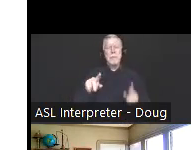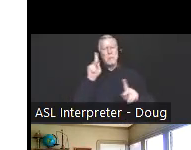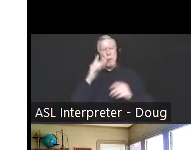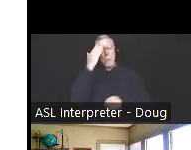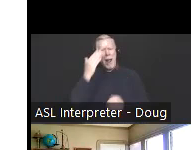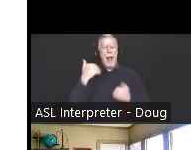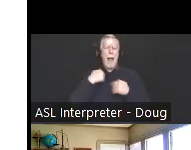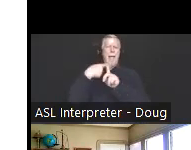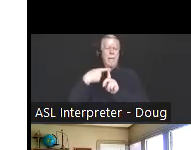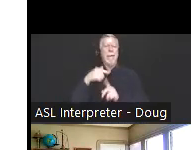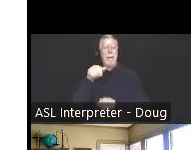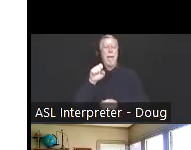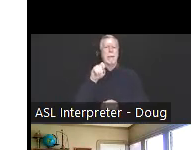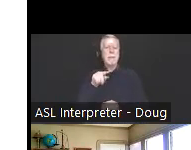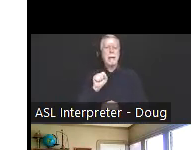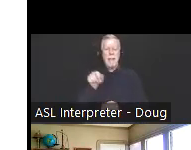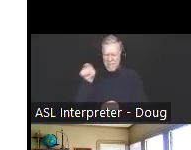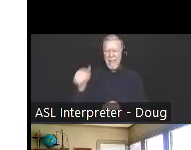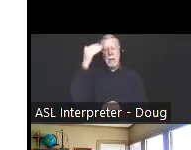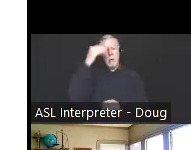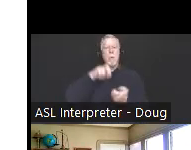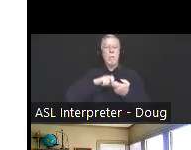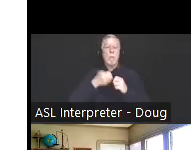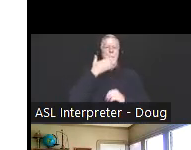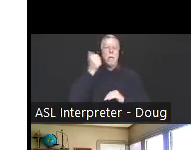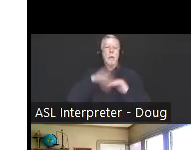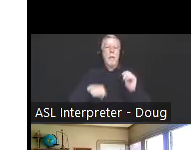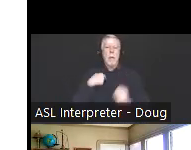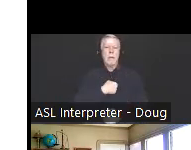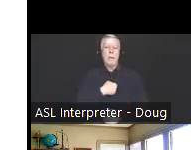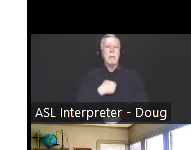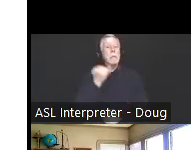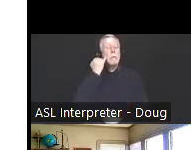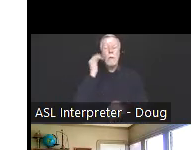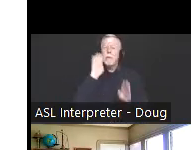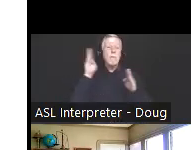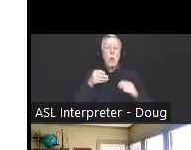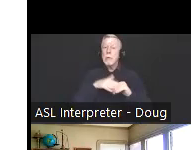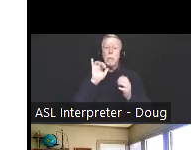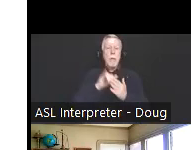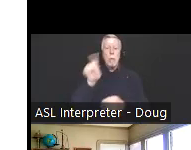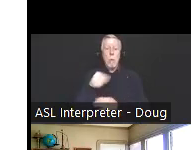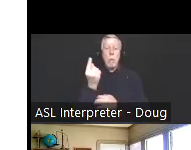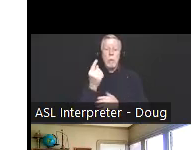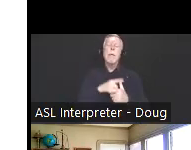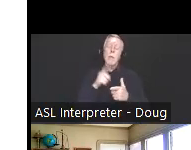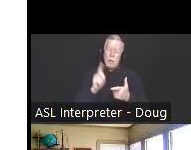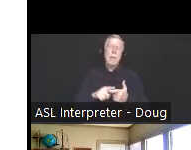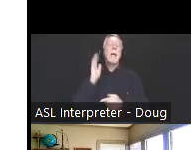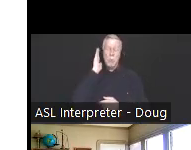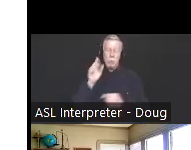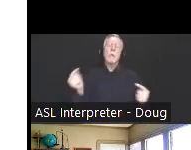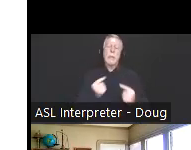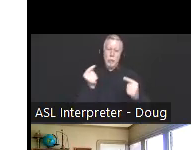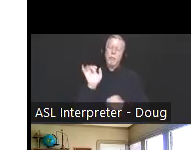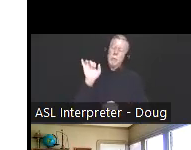better than we do what the problems are. And if we only focus on that, we do ourselves and those communities great injury. So